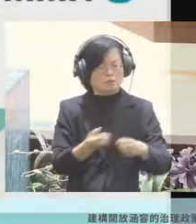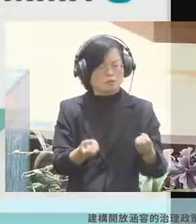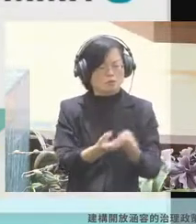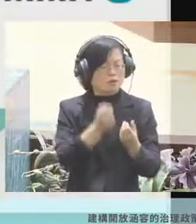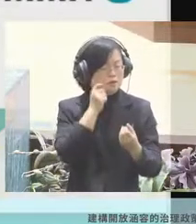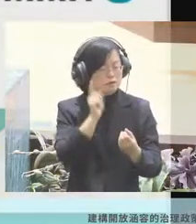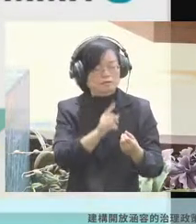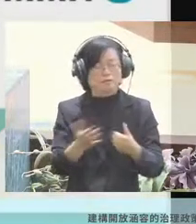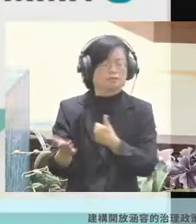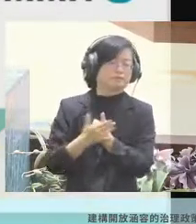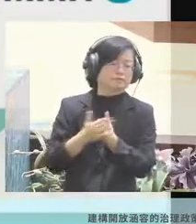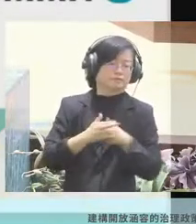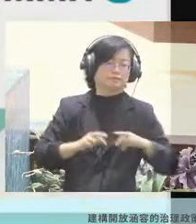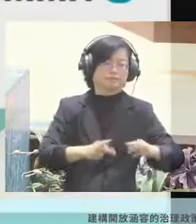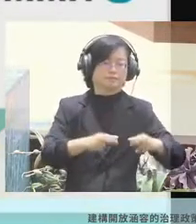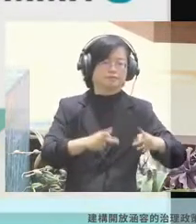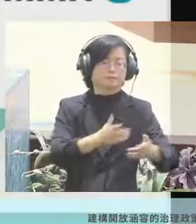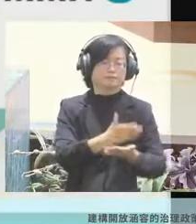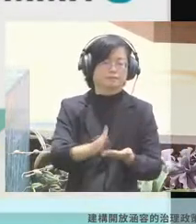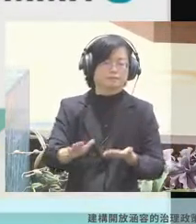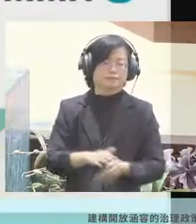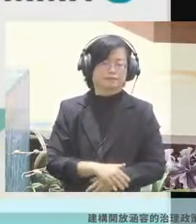obviously we are planning to have